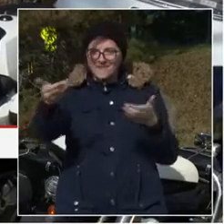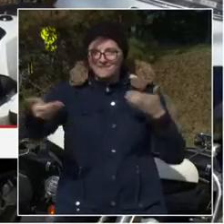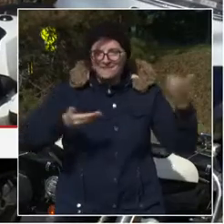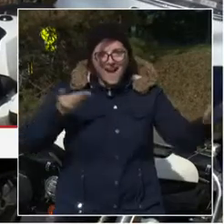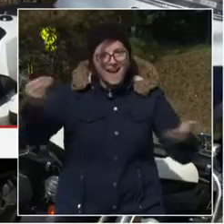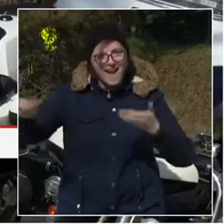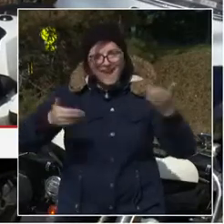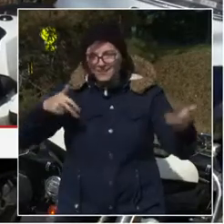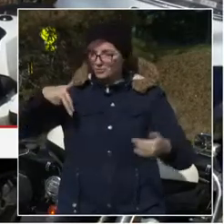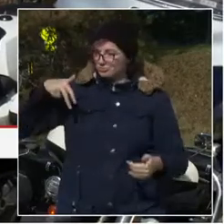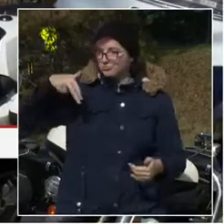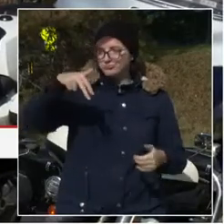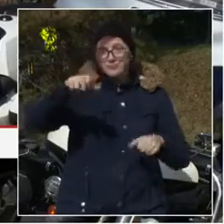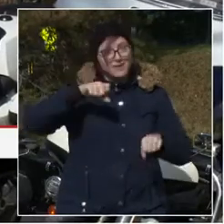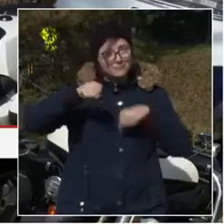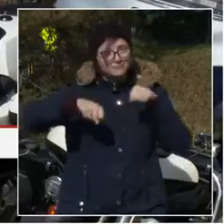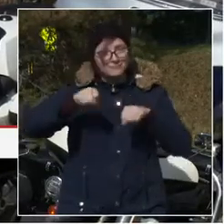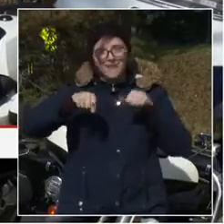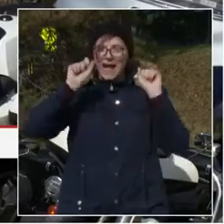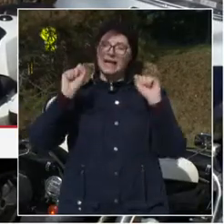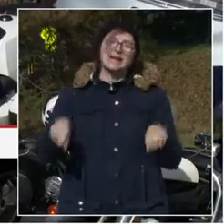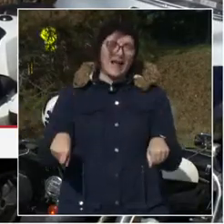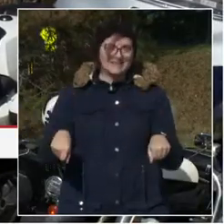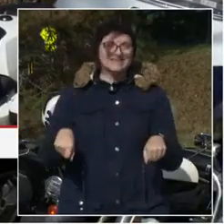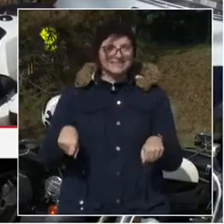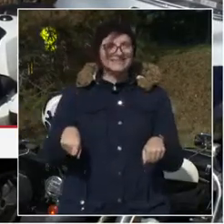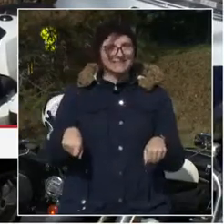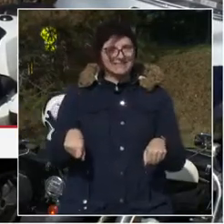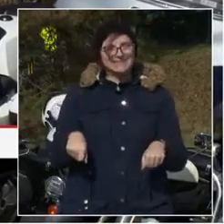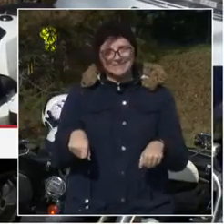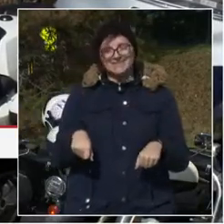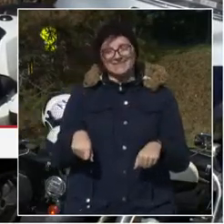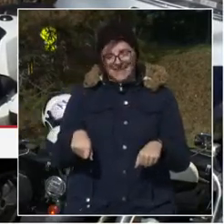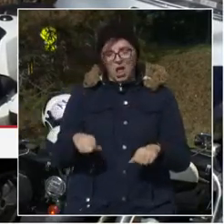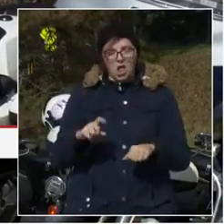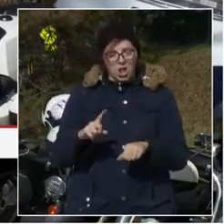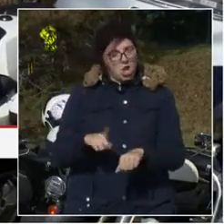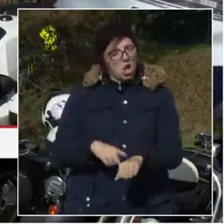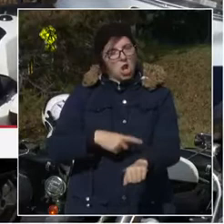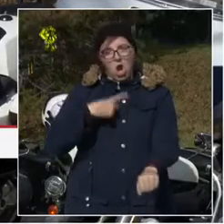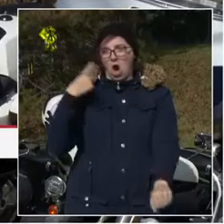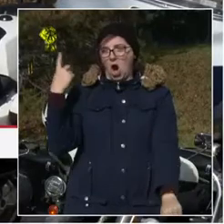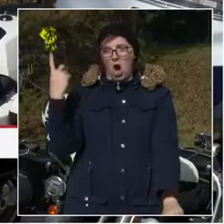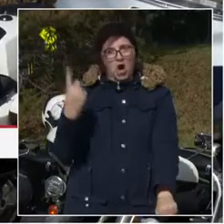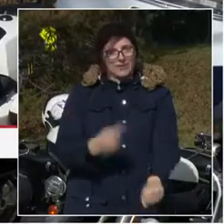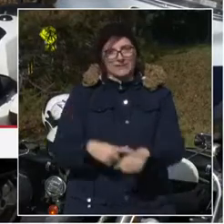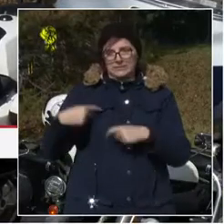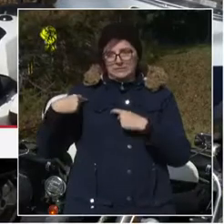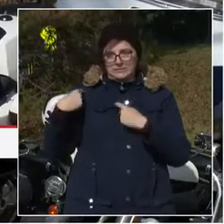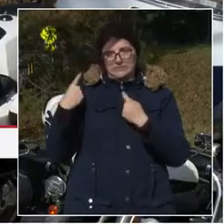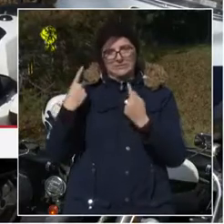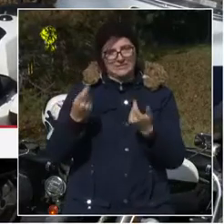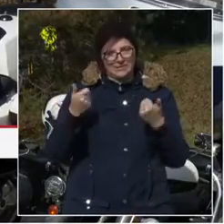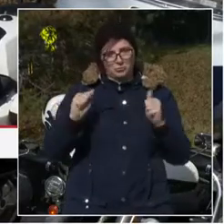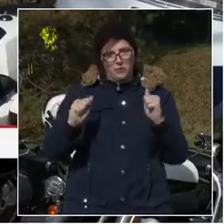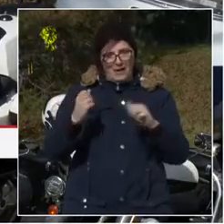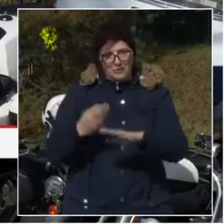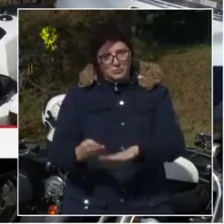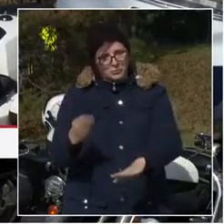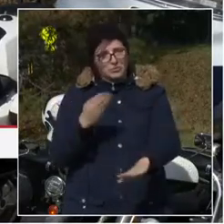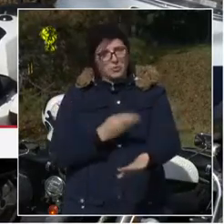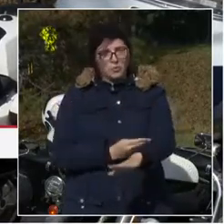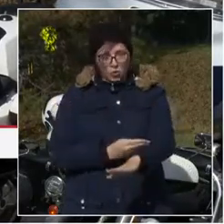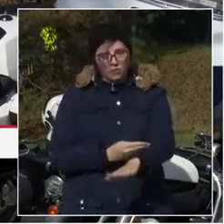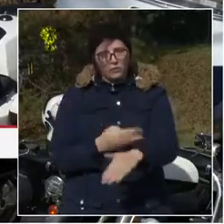for pedestrians and bicyclists. This has been a long advocated improvement